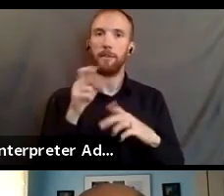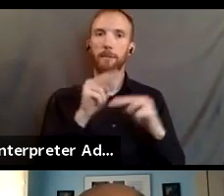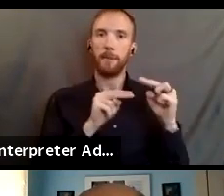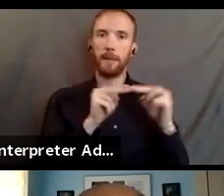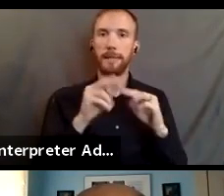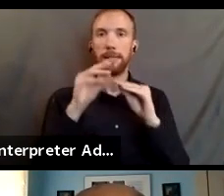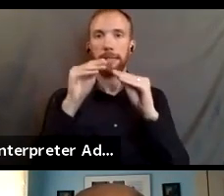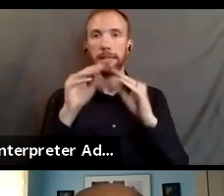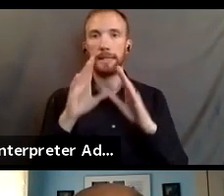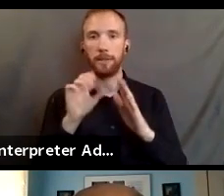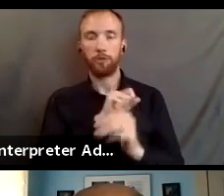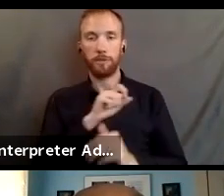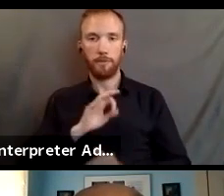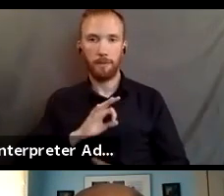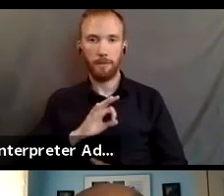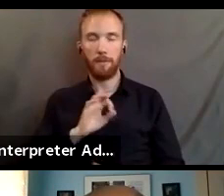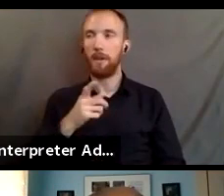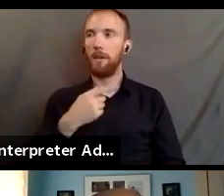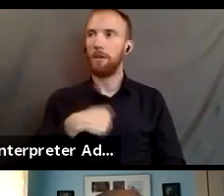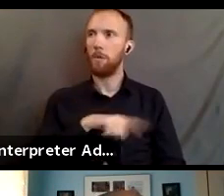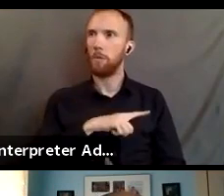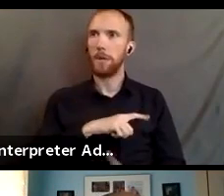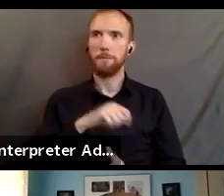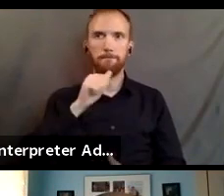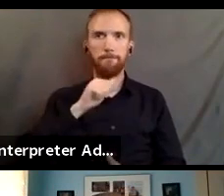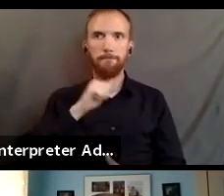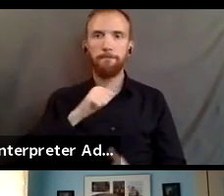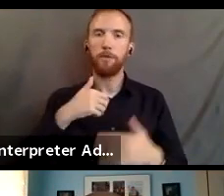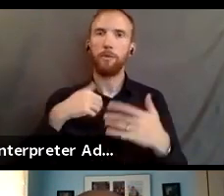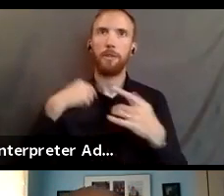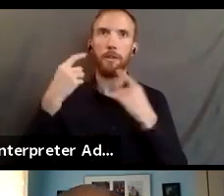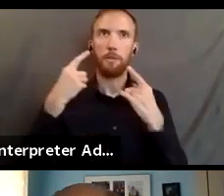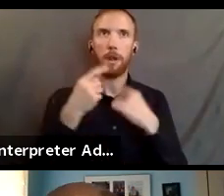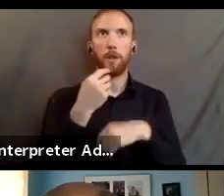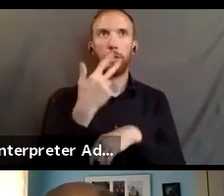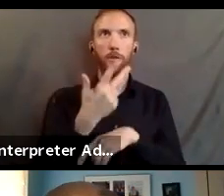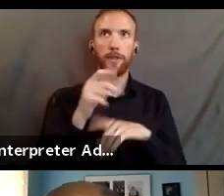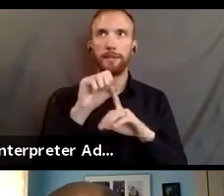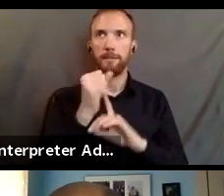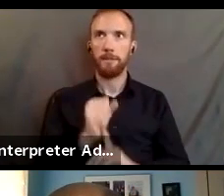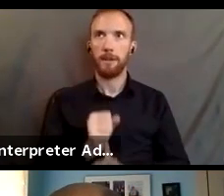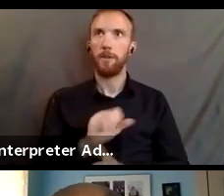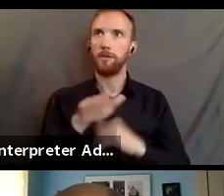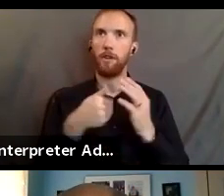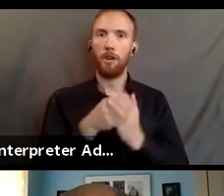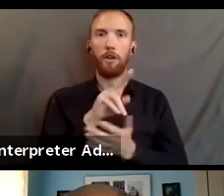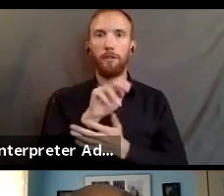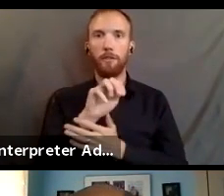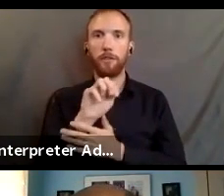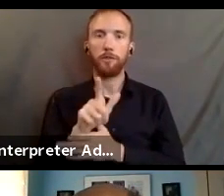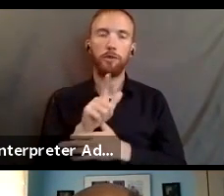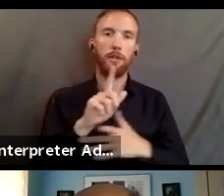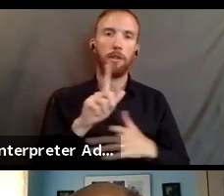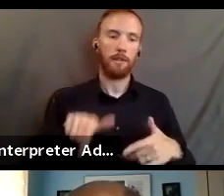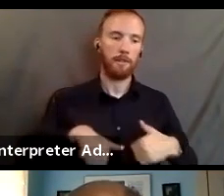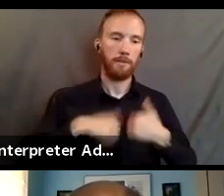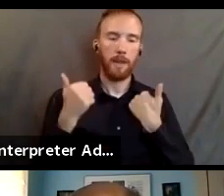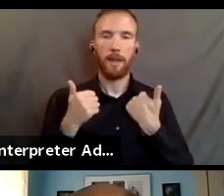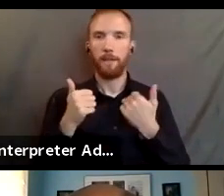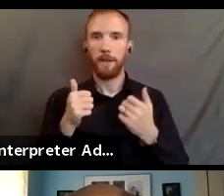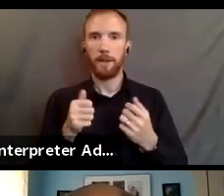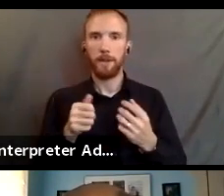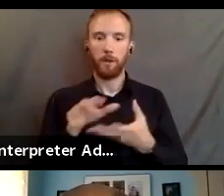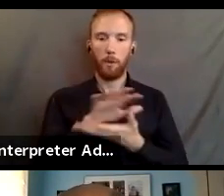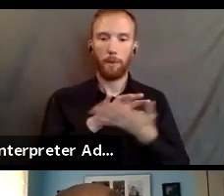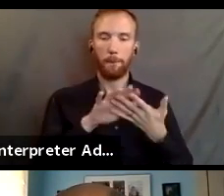staff we worked through three scenarios all virtual all in person in a hybrid scenario and outlined best practices